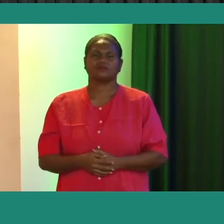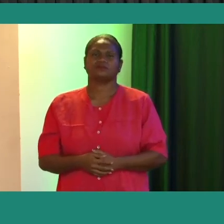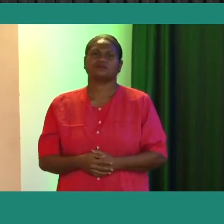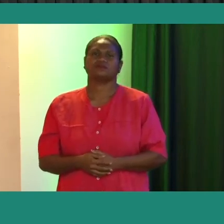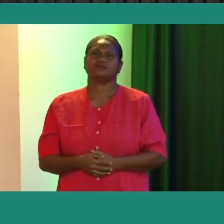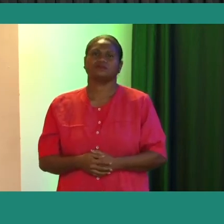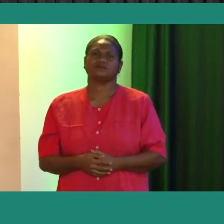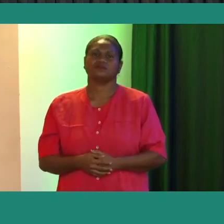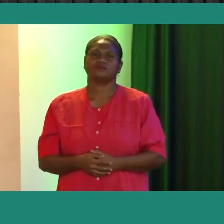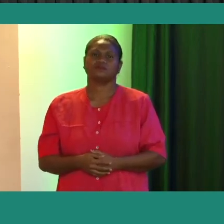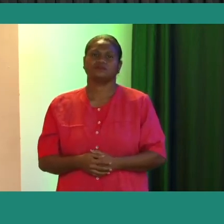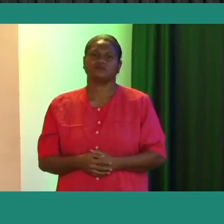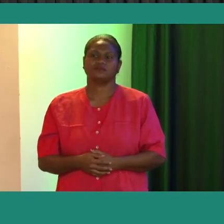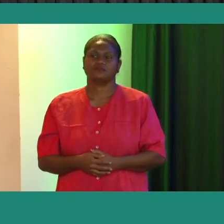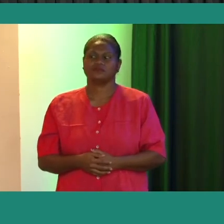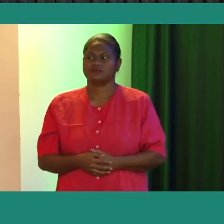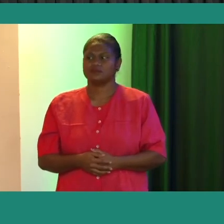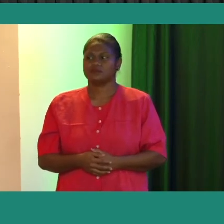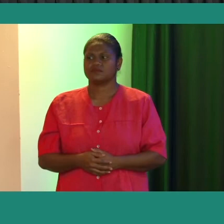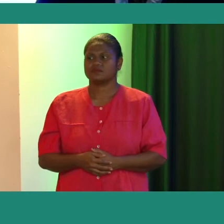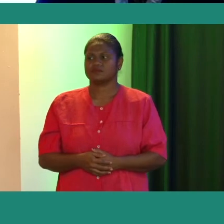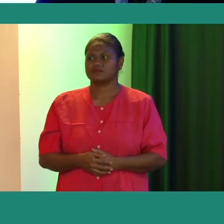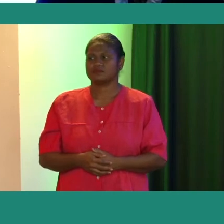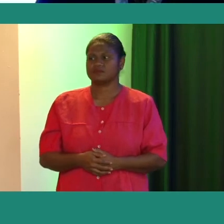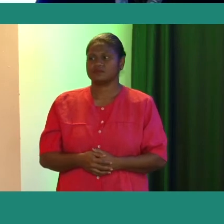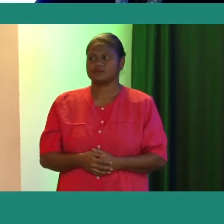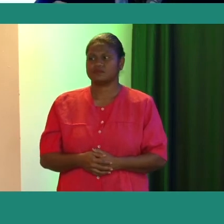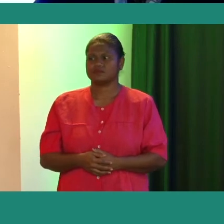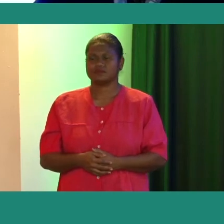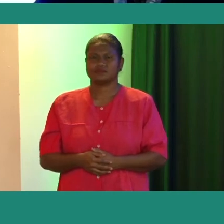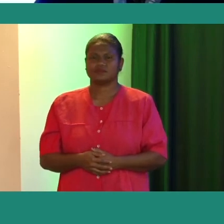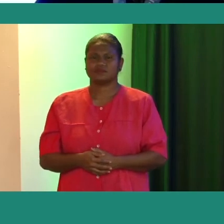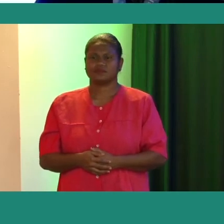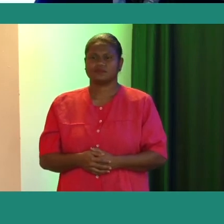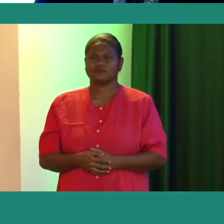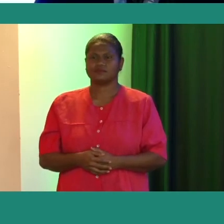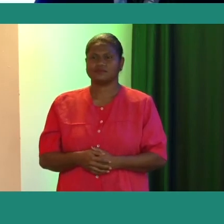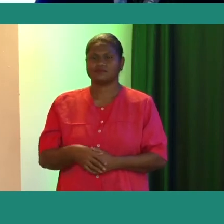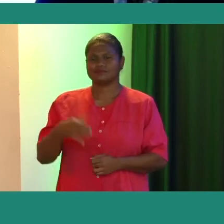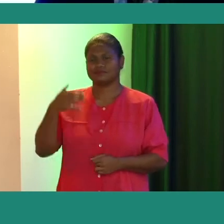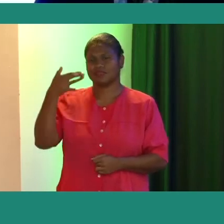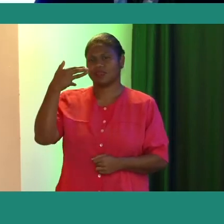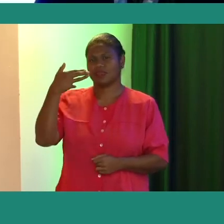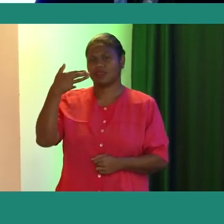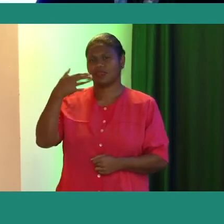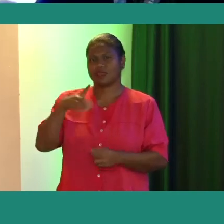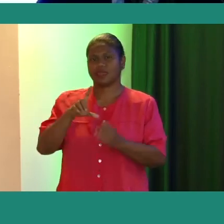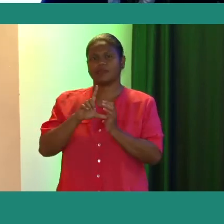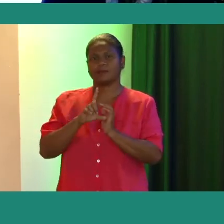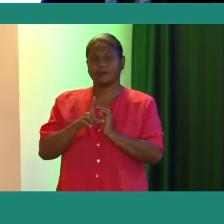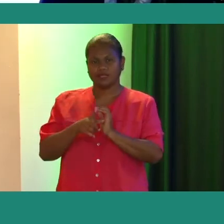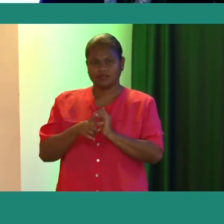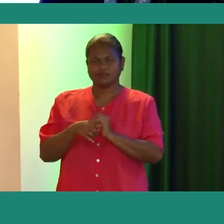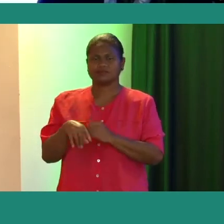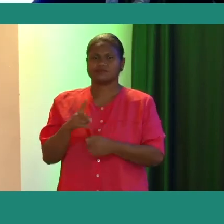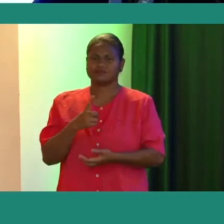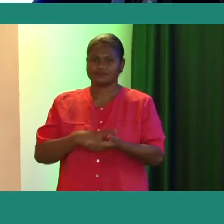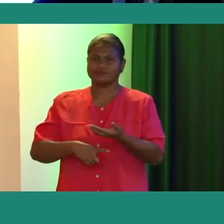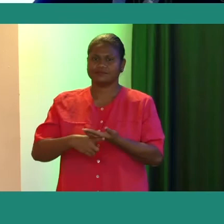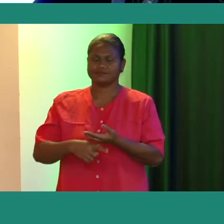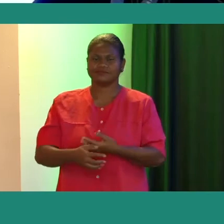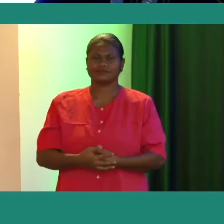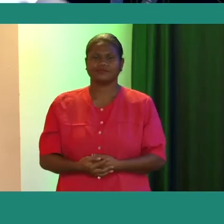I think, less than 10 minutes left, 9 minutes actually, before we end the discussion. So I am